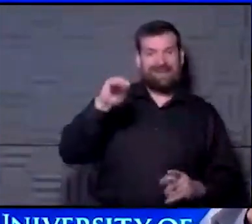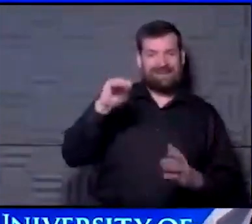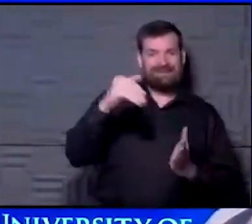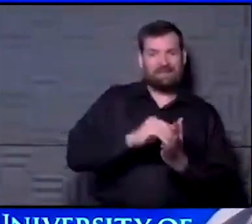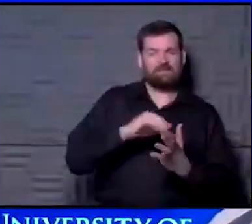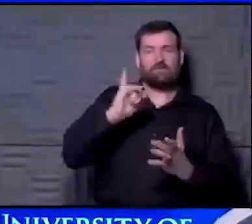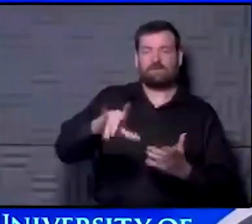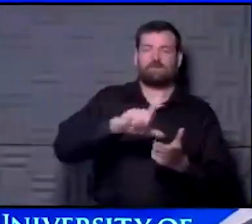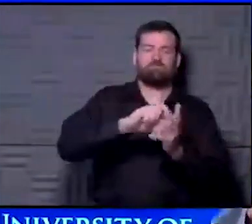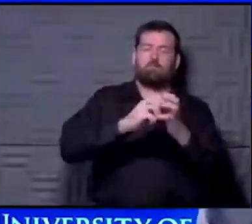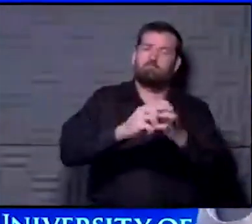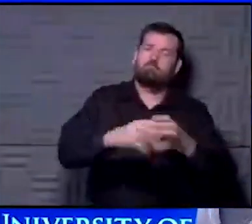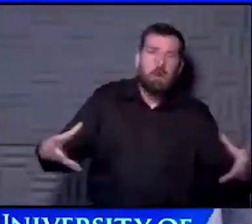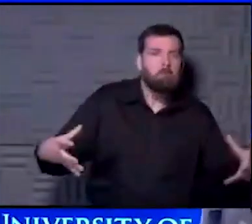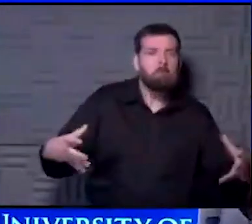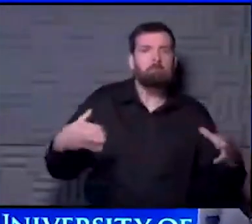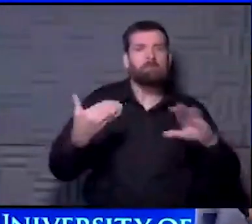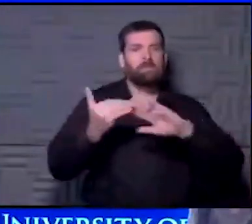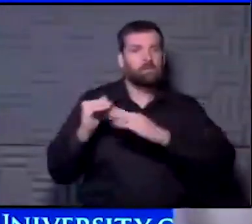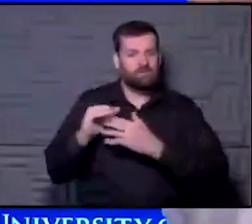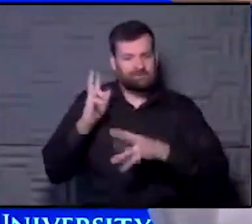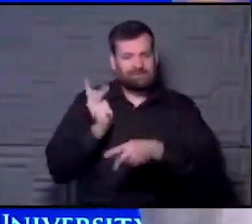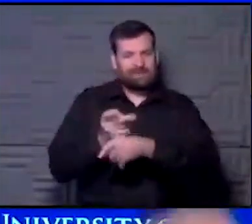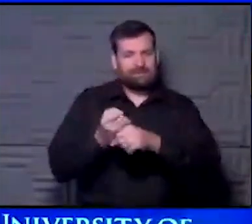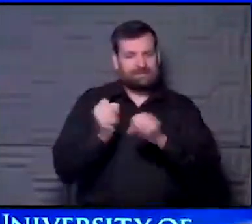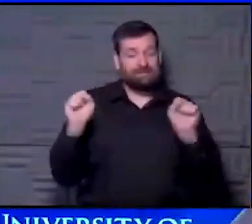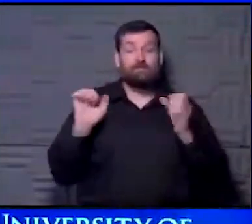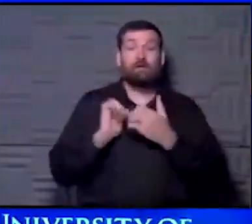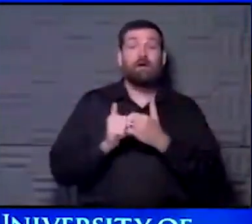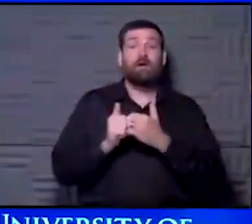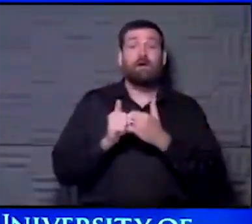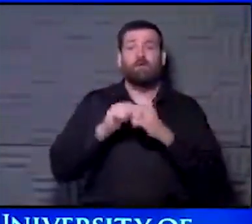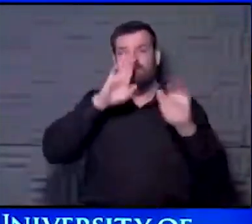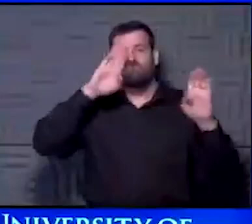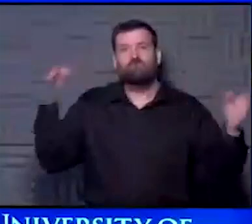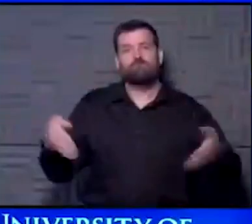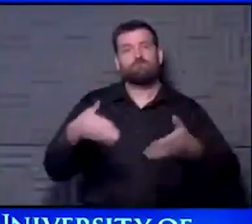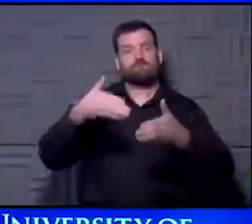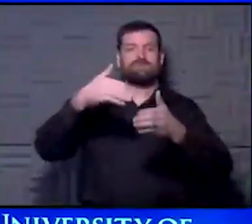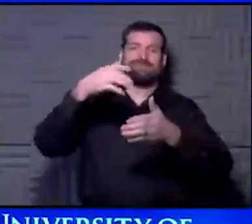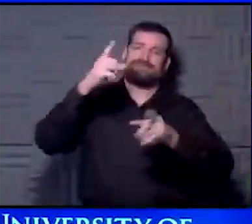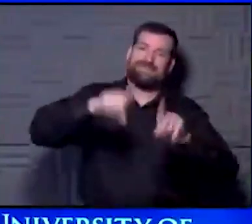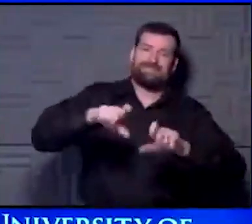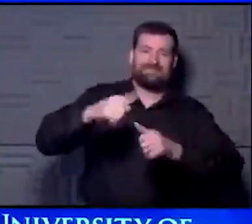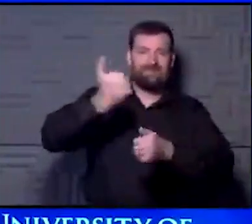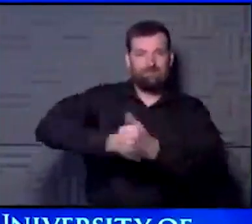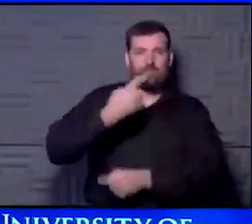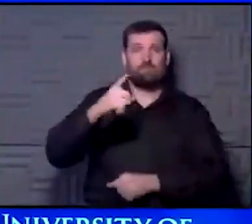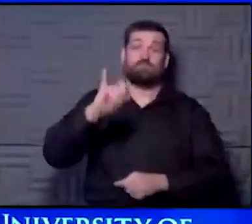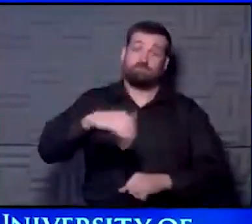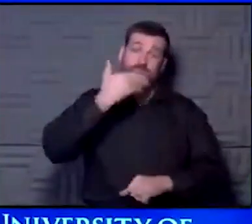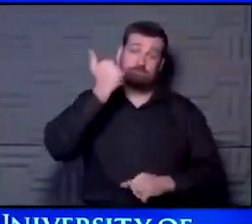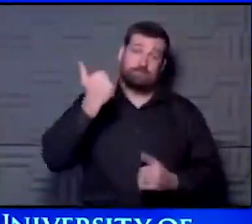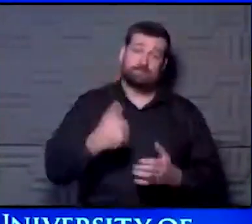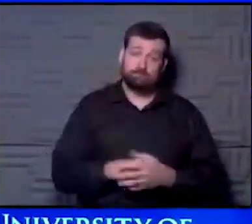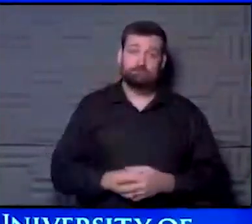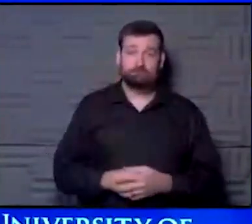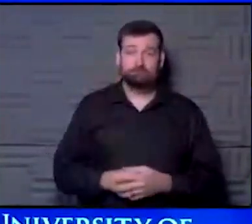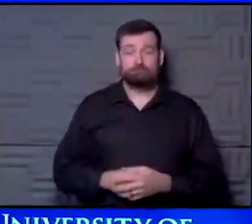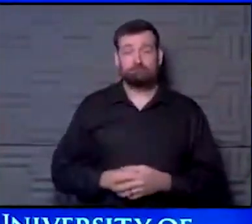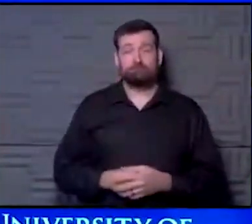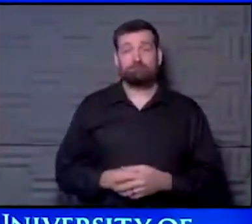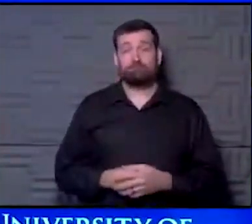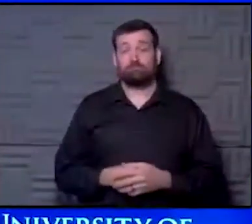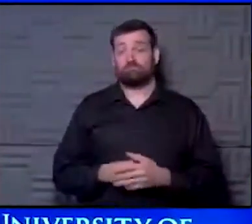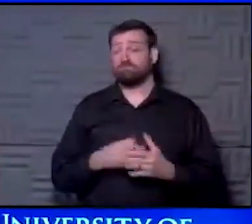a huge change to that community, so let's keep the community safe. How do we do that? We're going to focus on testing everybody. I think that's the best thing to do.